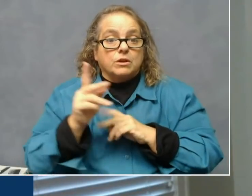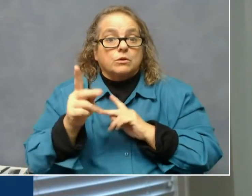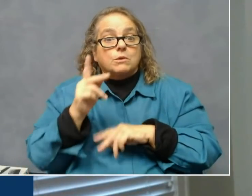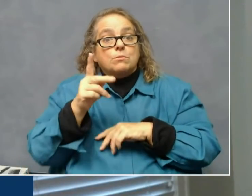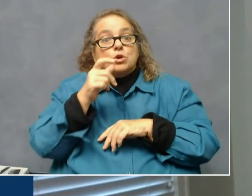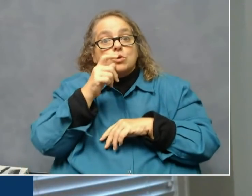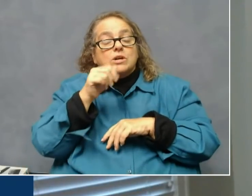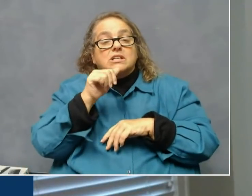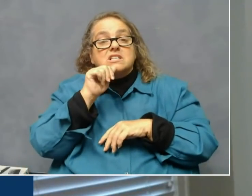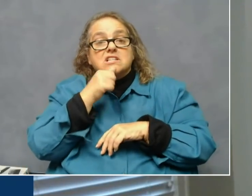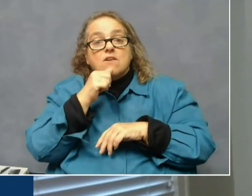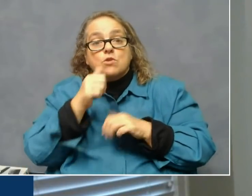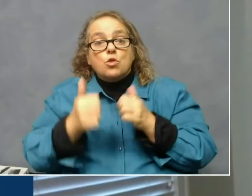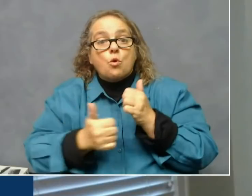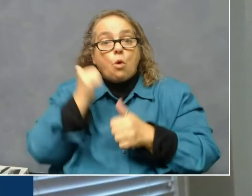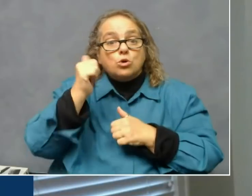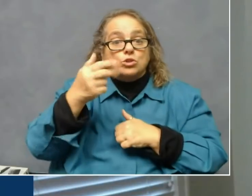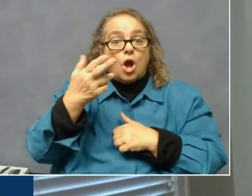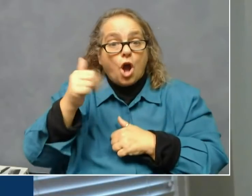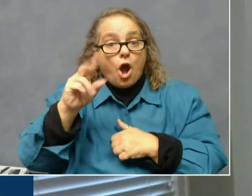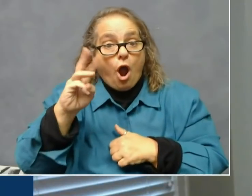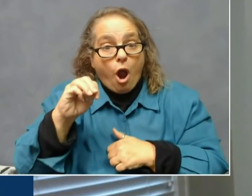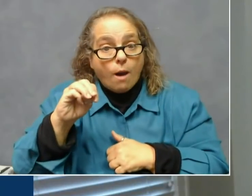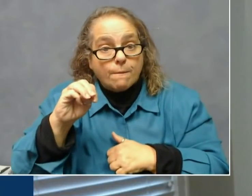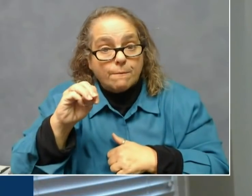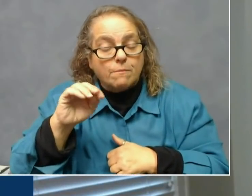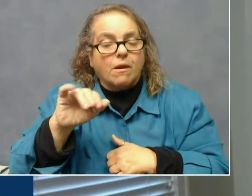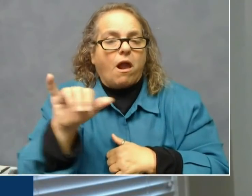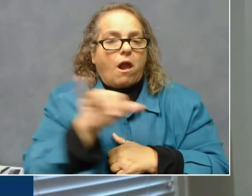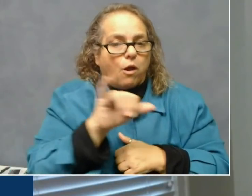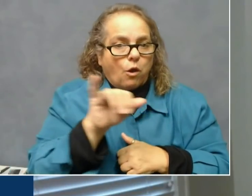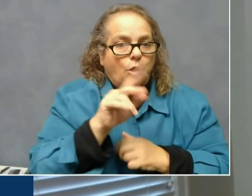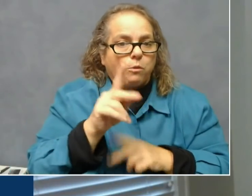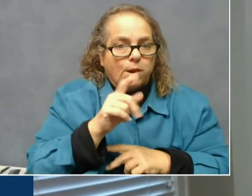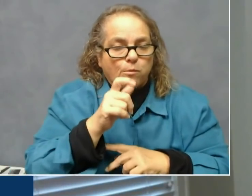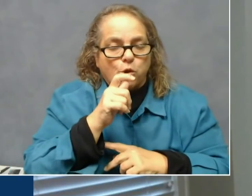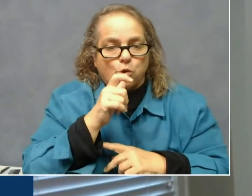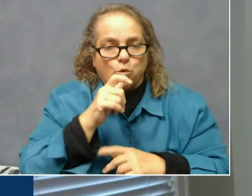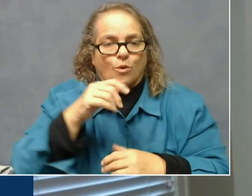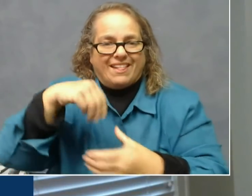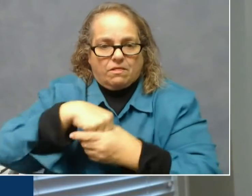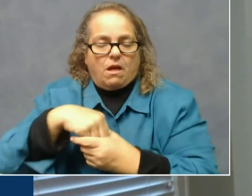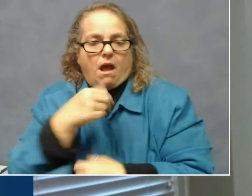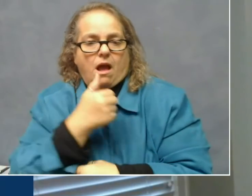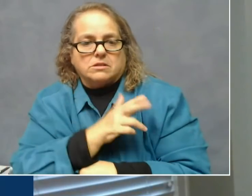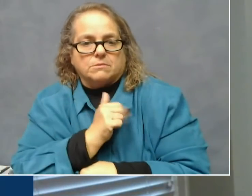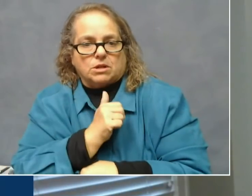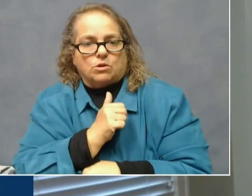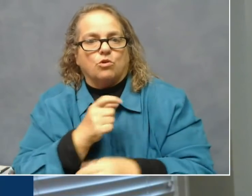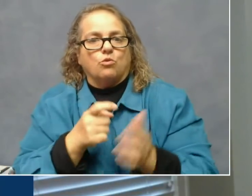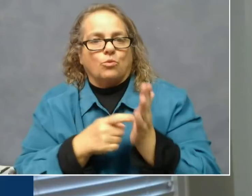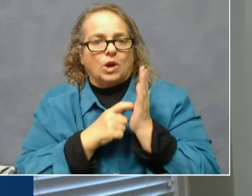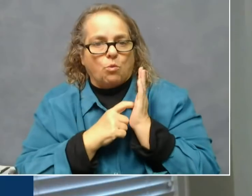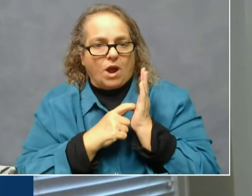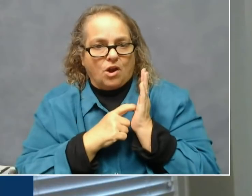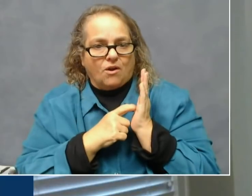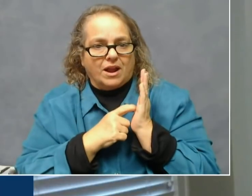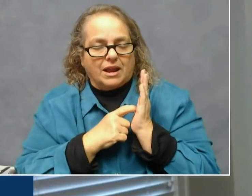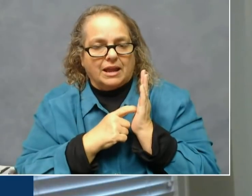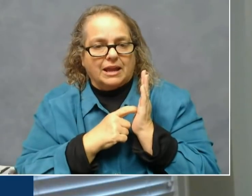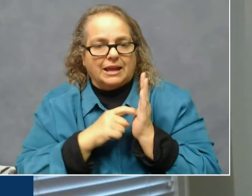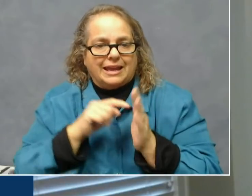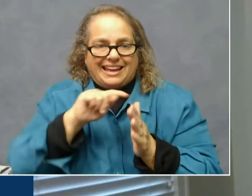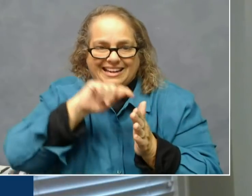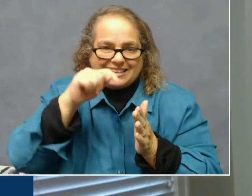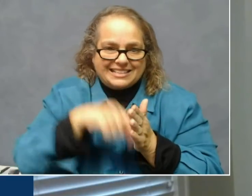the worst harms are also the ones who end up in the hospital requiring relatively intensive